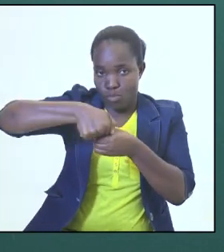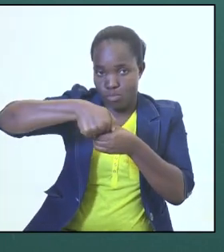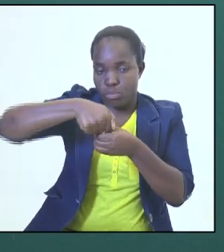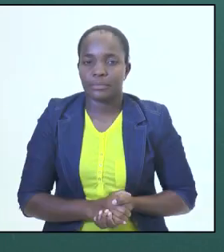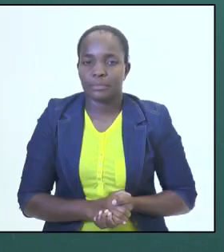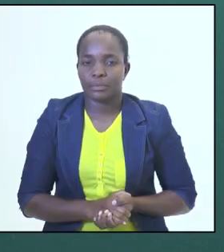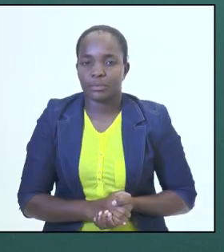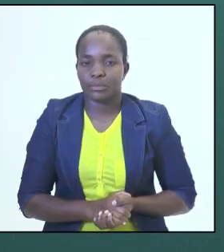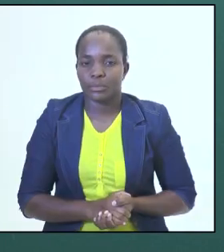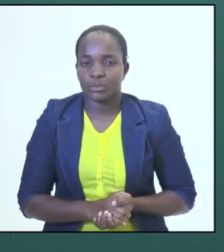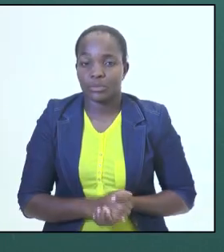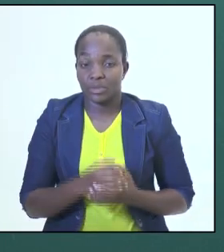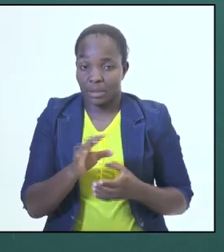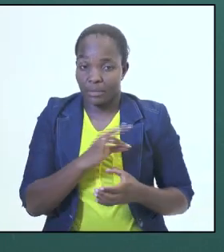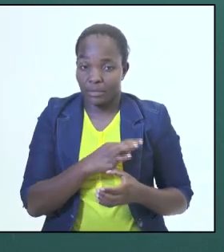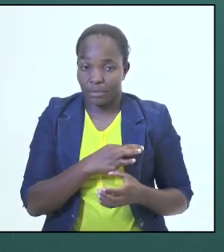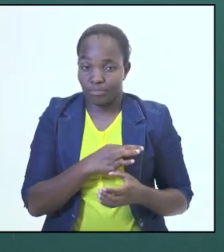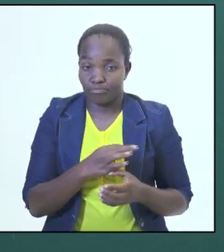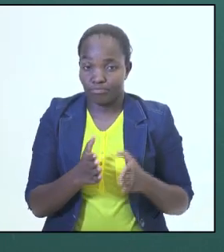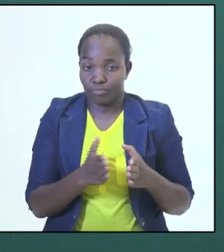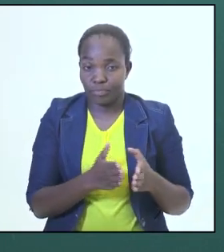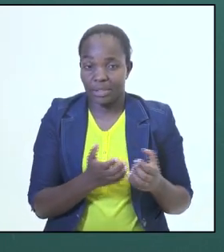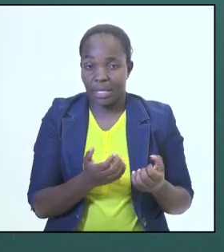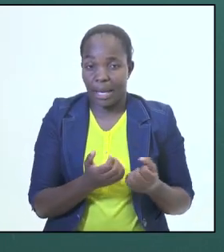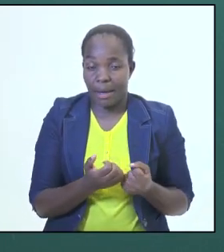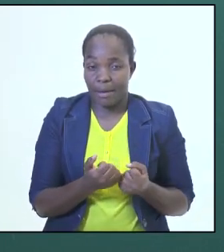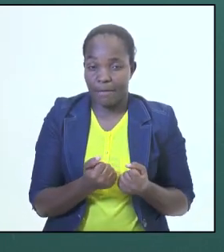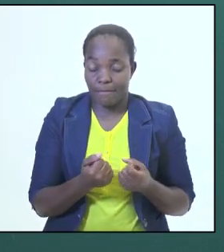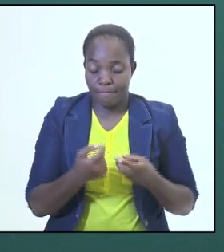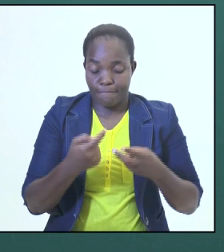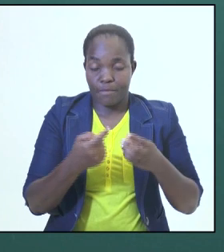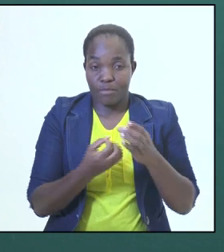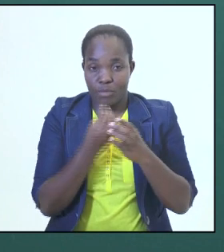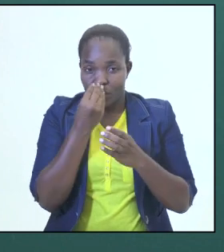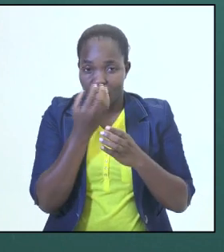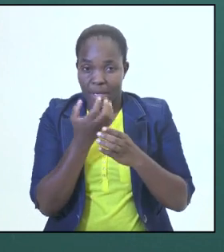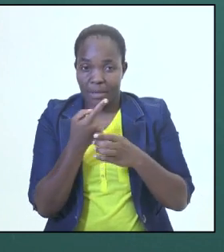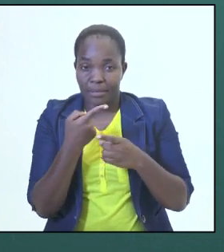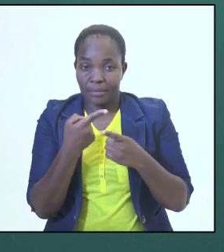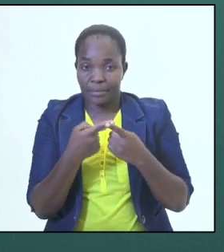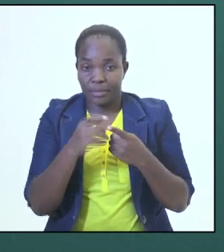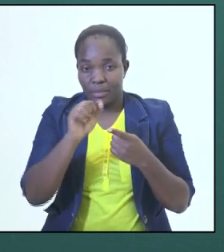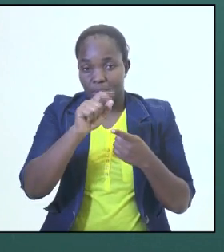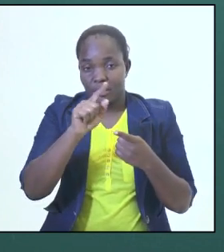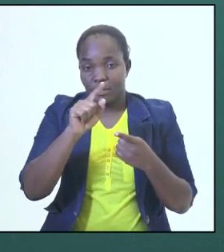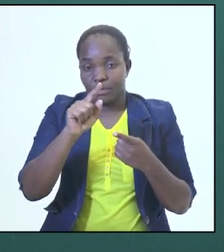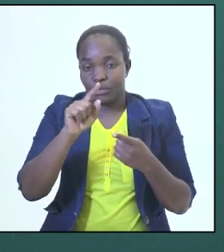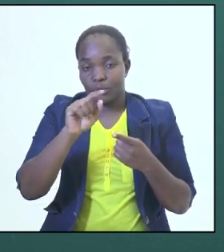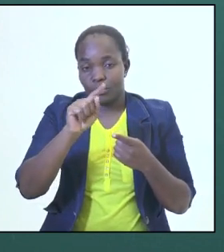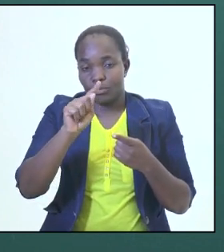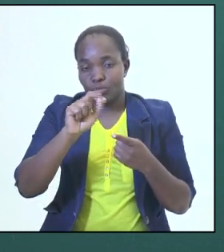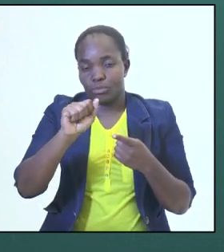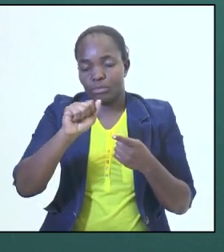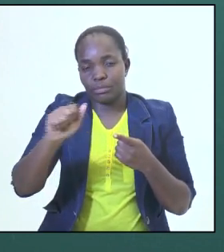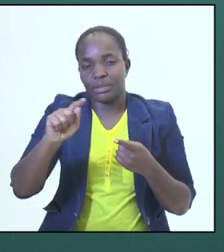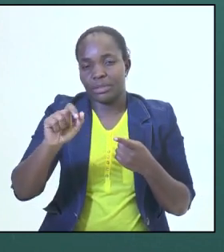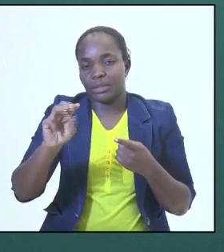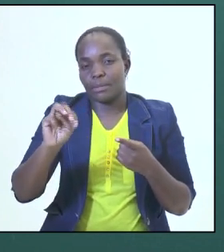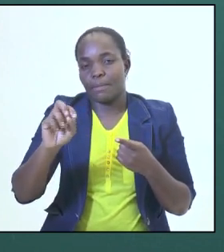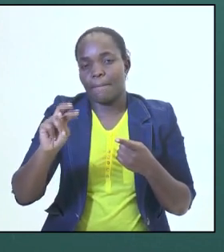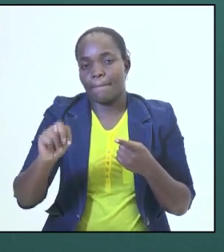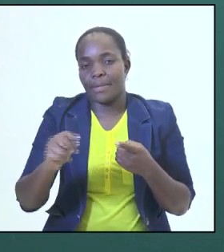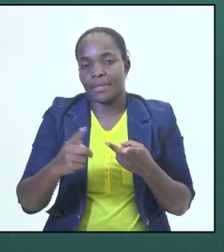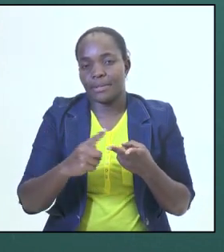pollination. Now we get the male part of the flower, and it consists of the anther and the